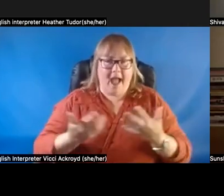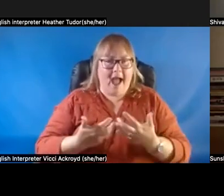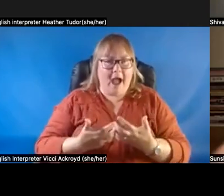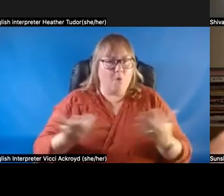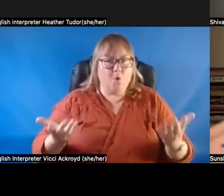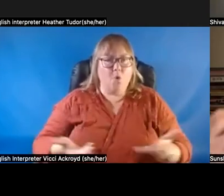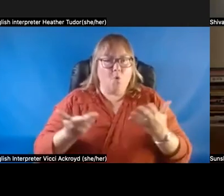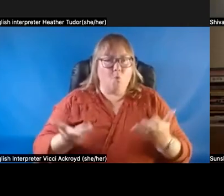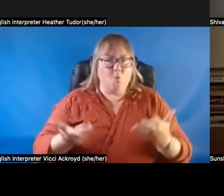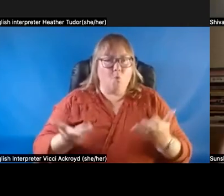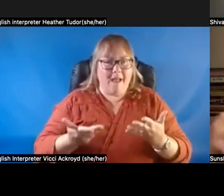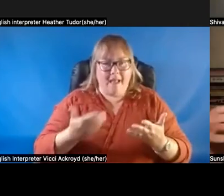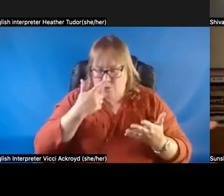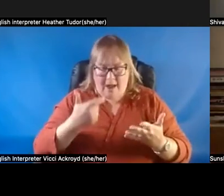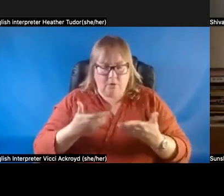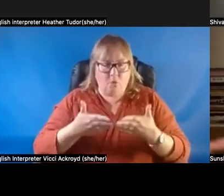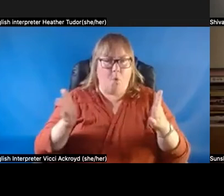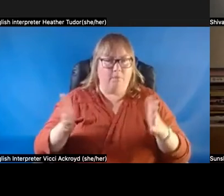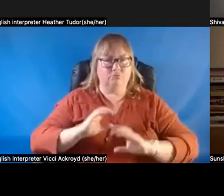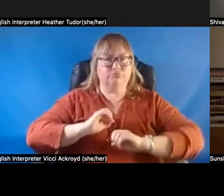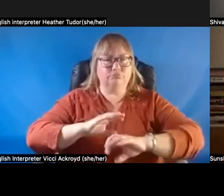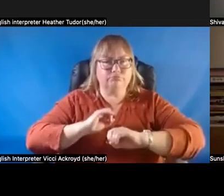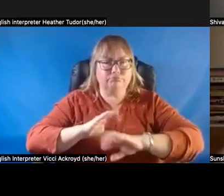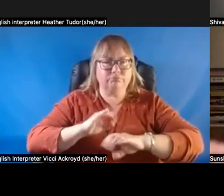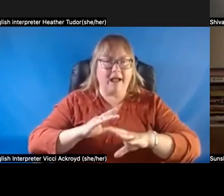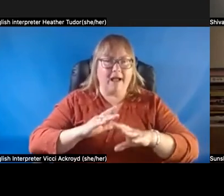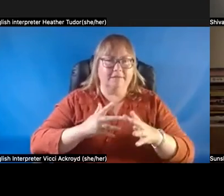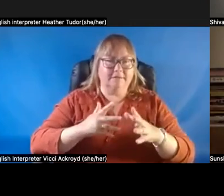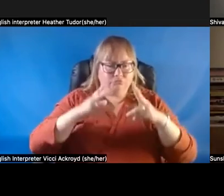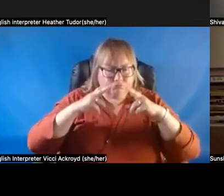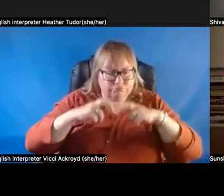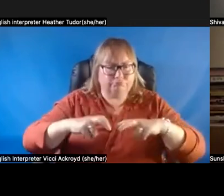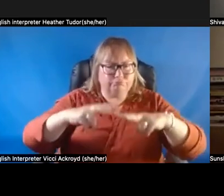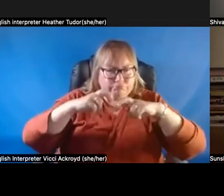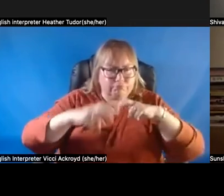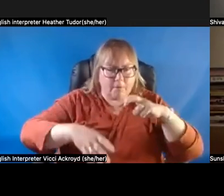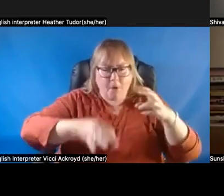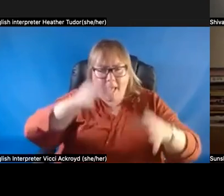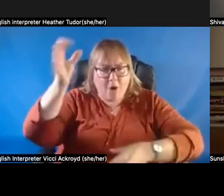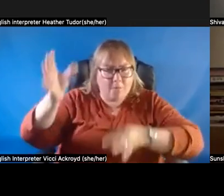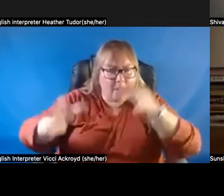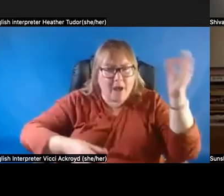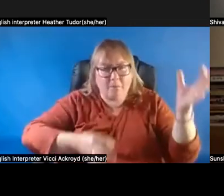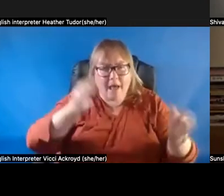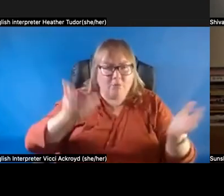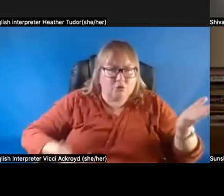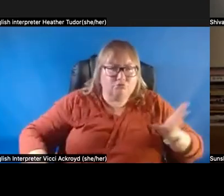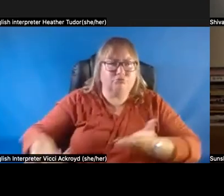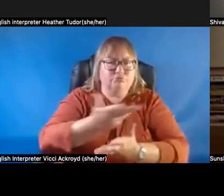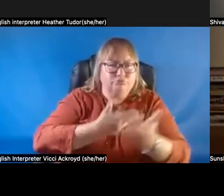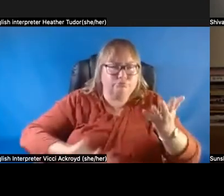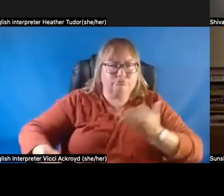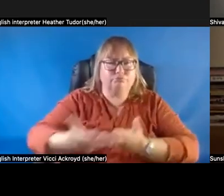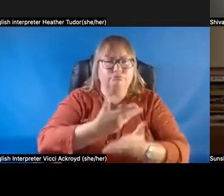like properly stretched out and explored and unpacked. So